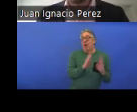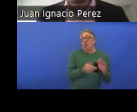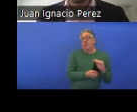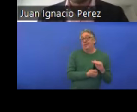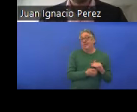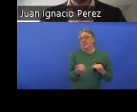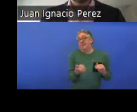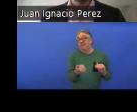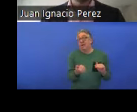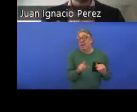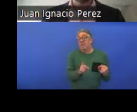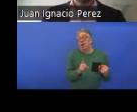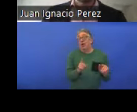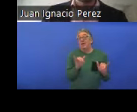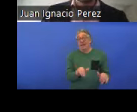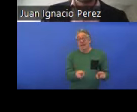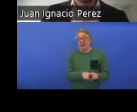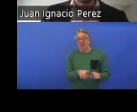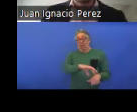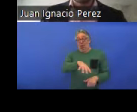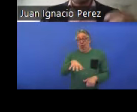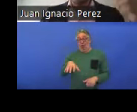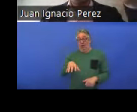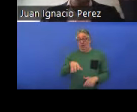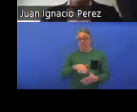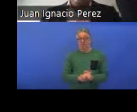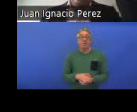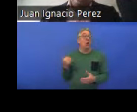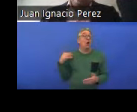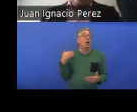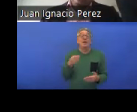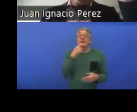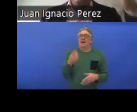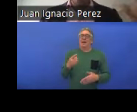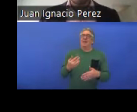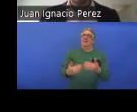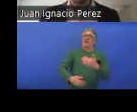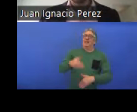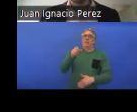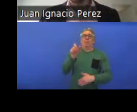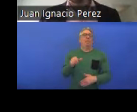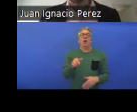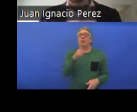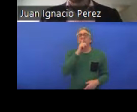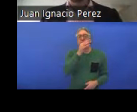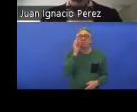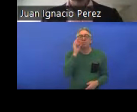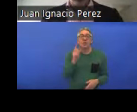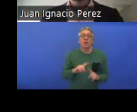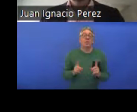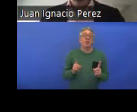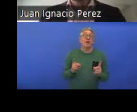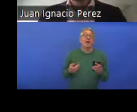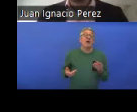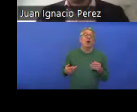connection with disability, but we know that these committees, for instance, now in the screen, the Committee on Economic, Social, and Cultural